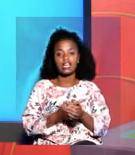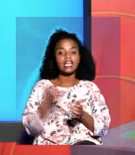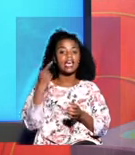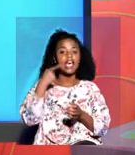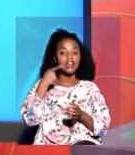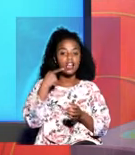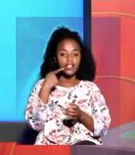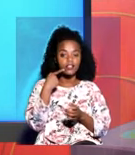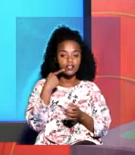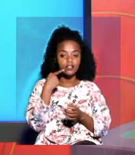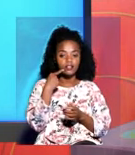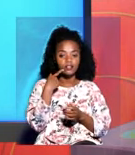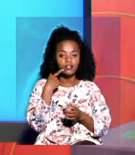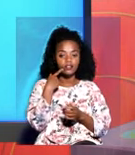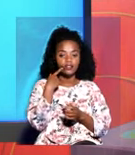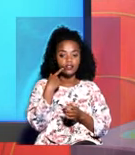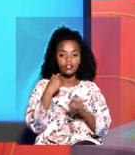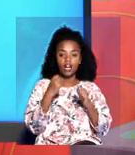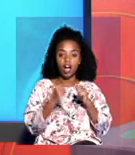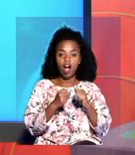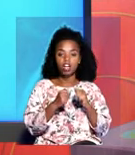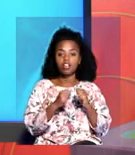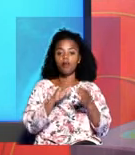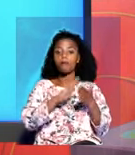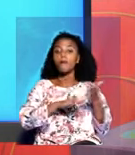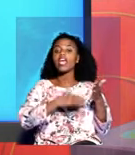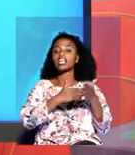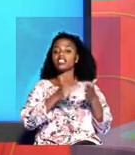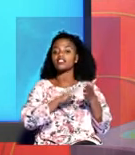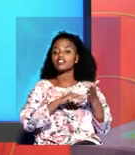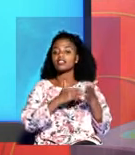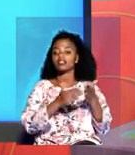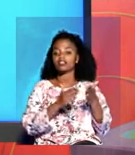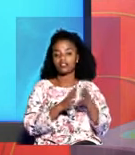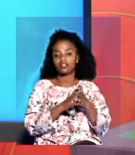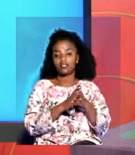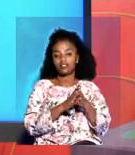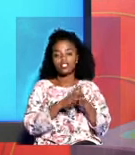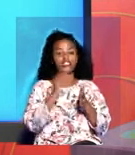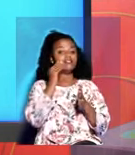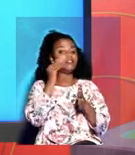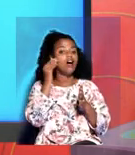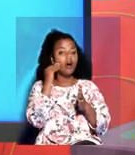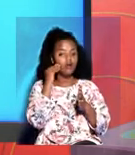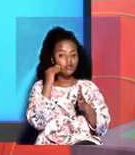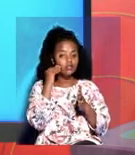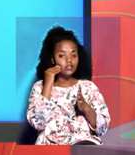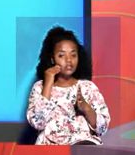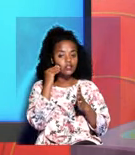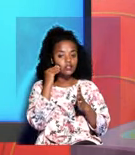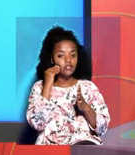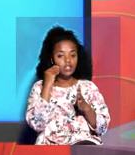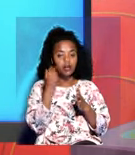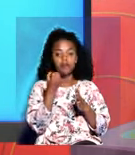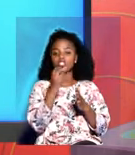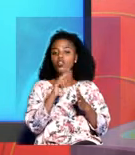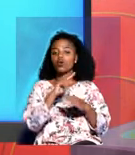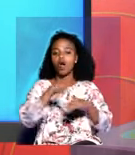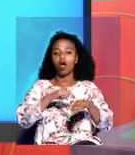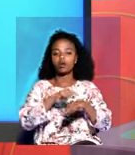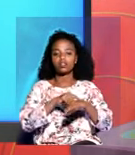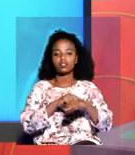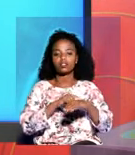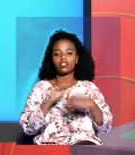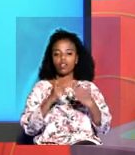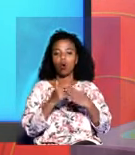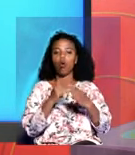Gannet can paint the house in 12 hours. She completes the whole job.